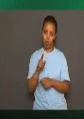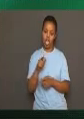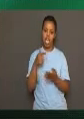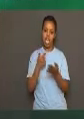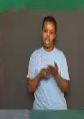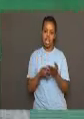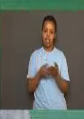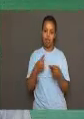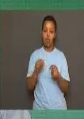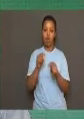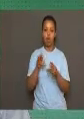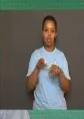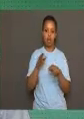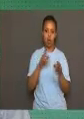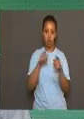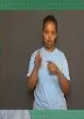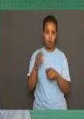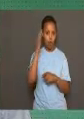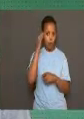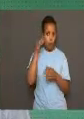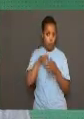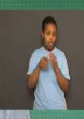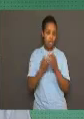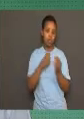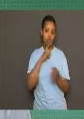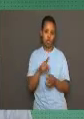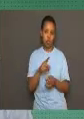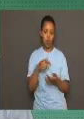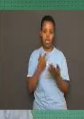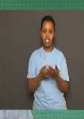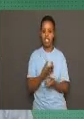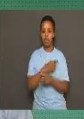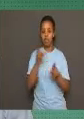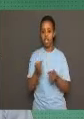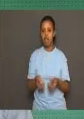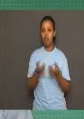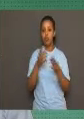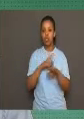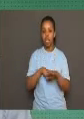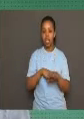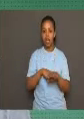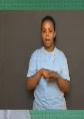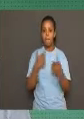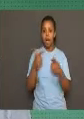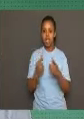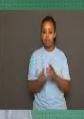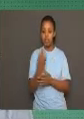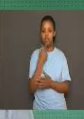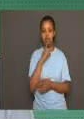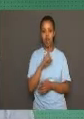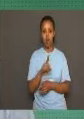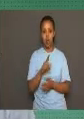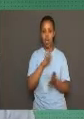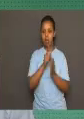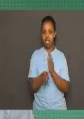mentally. The solution is often learned suddenly, such as when